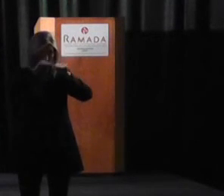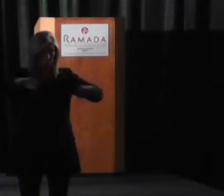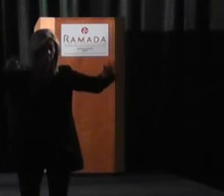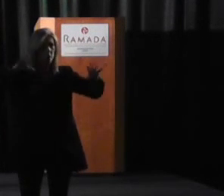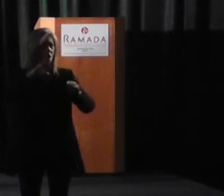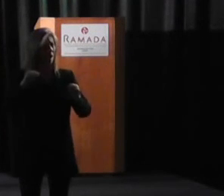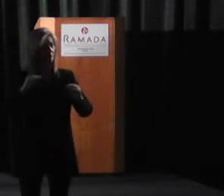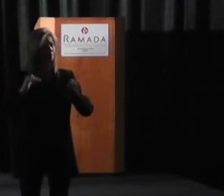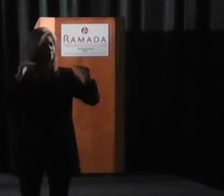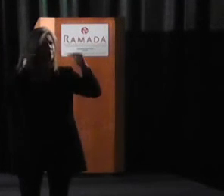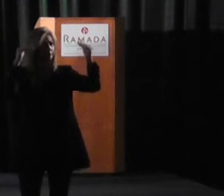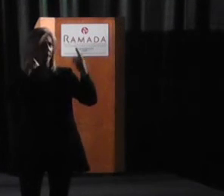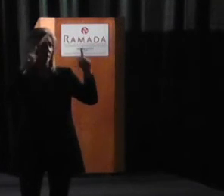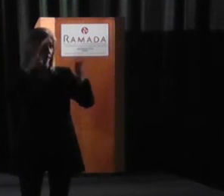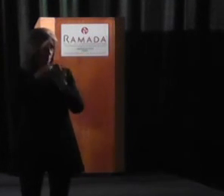successful programs.